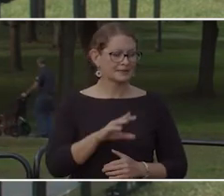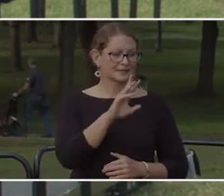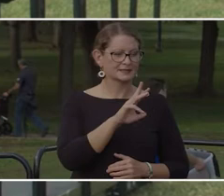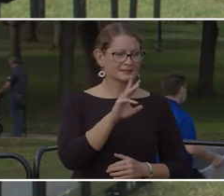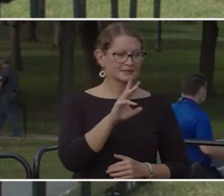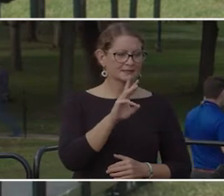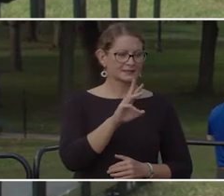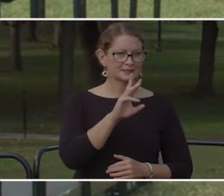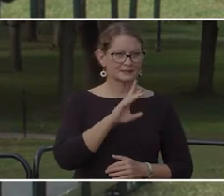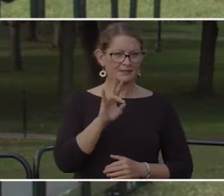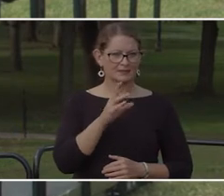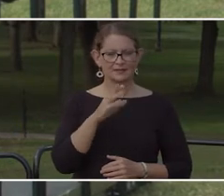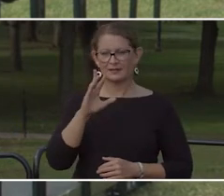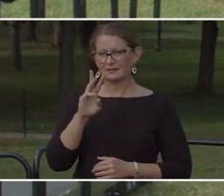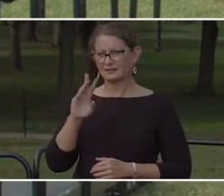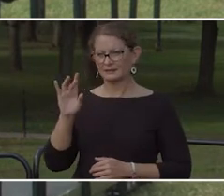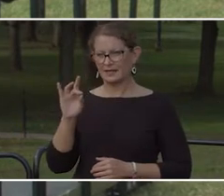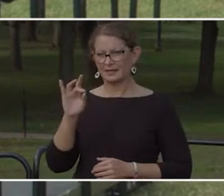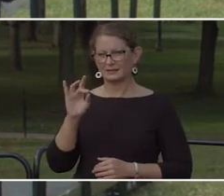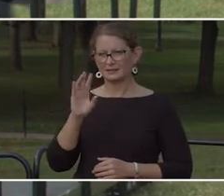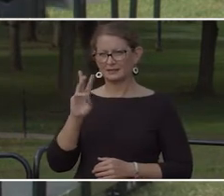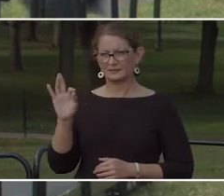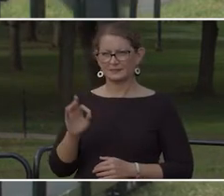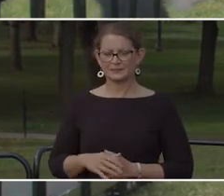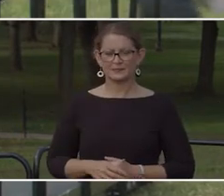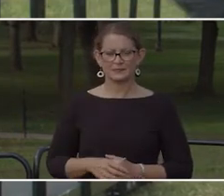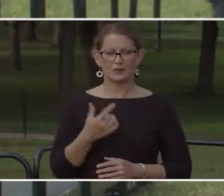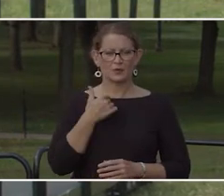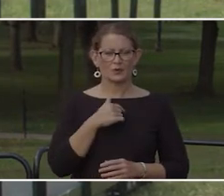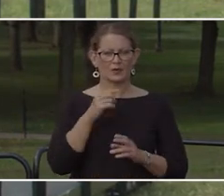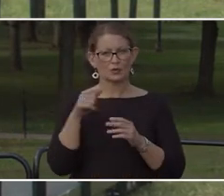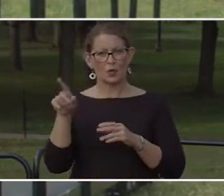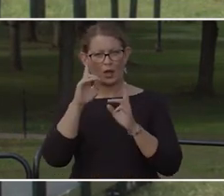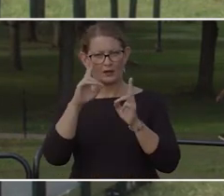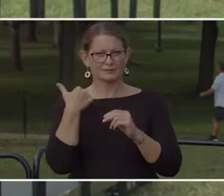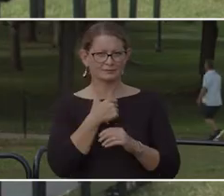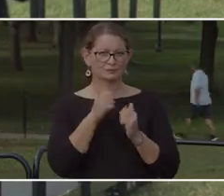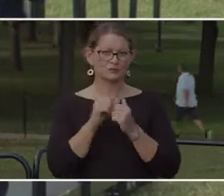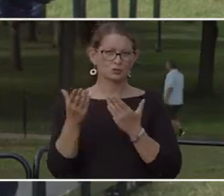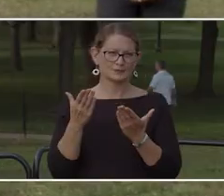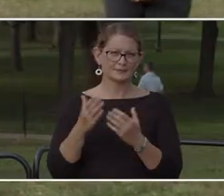66 to 67 and 68 to 69. You honored us with your service.